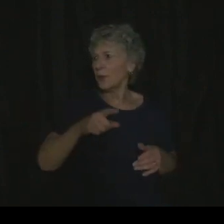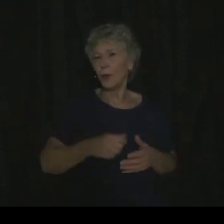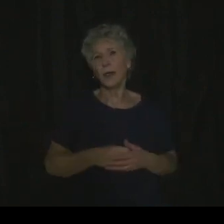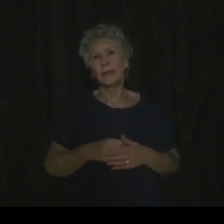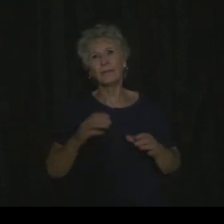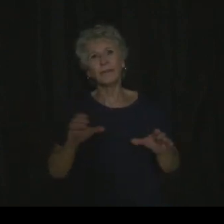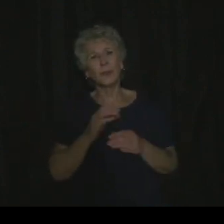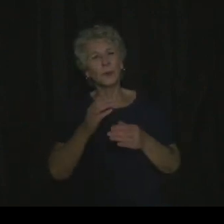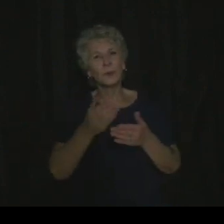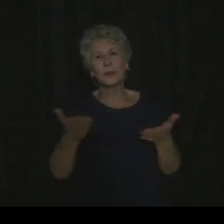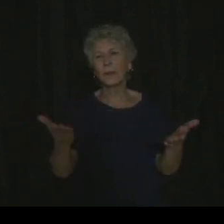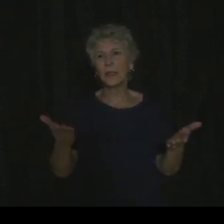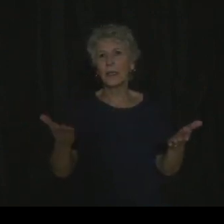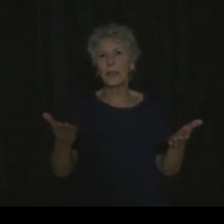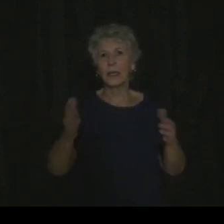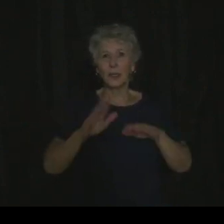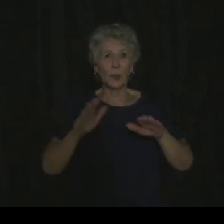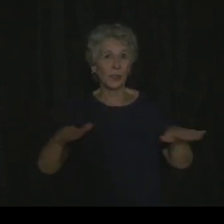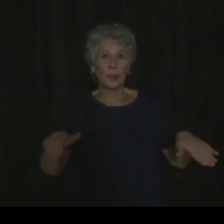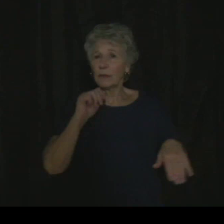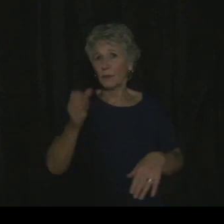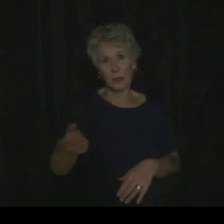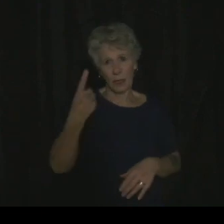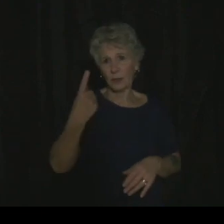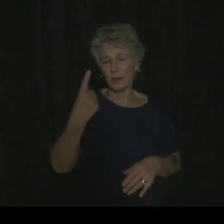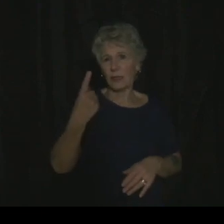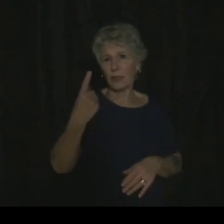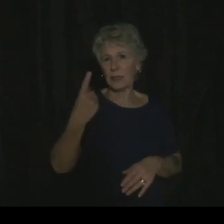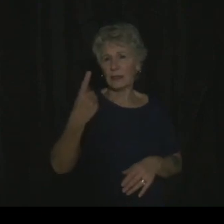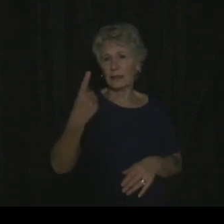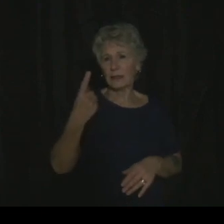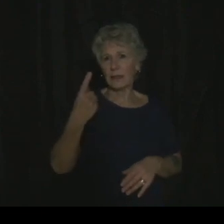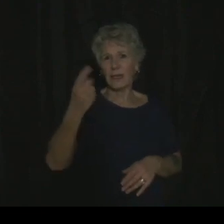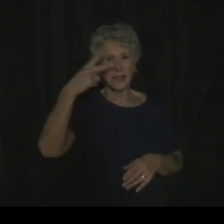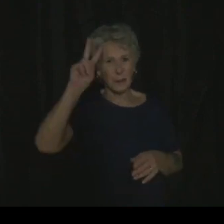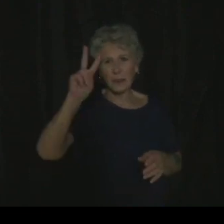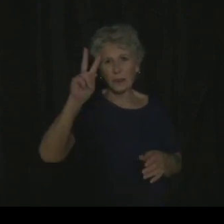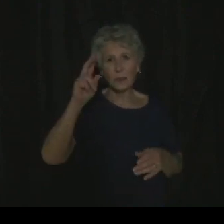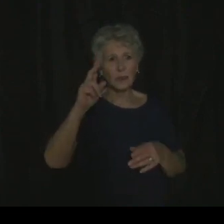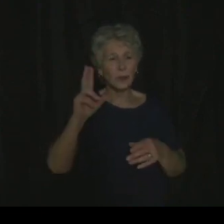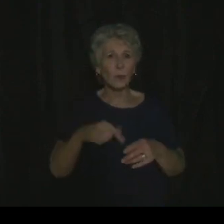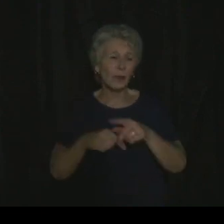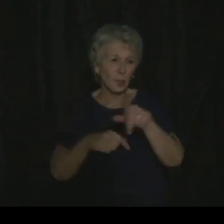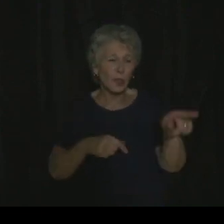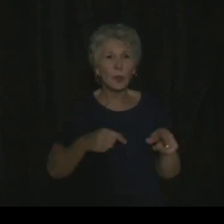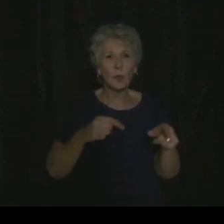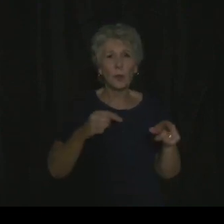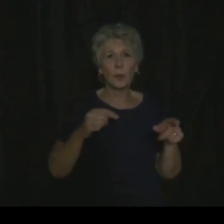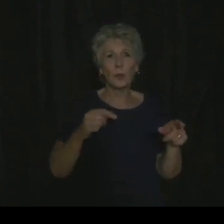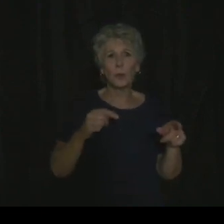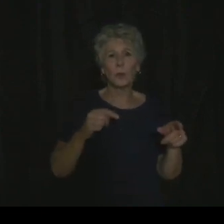do something that your children did not understand and they mistook what you were doing and became upset with